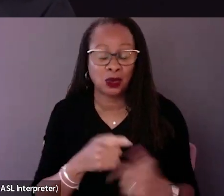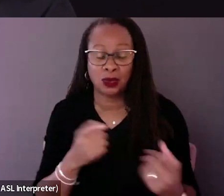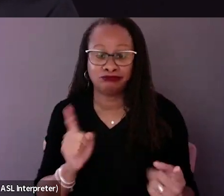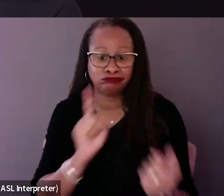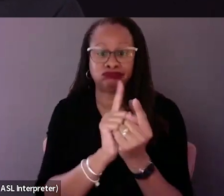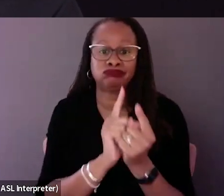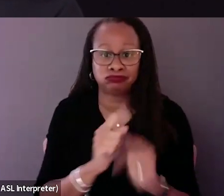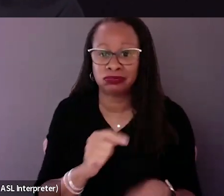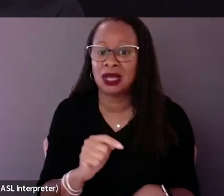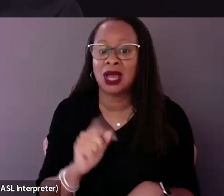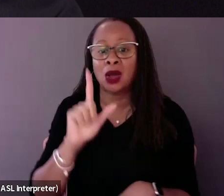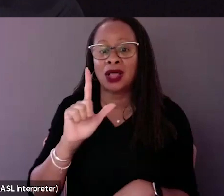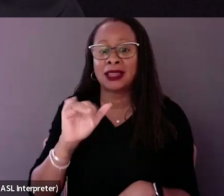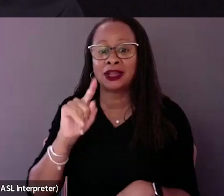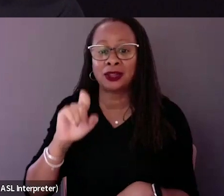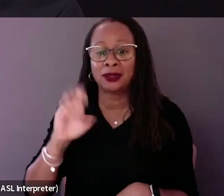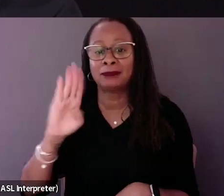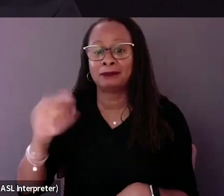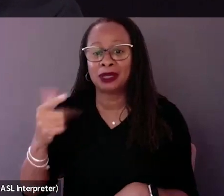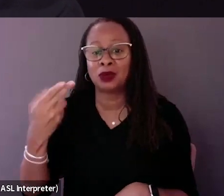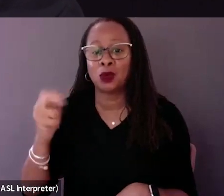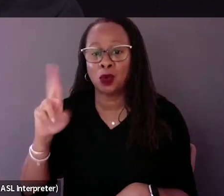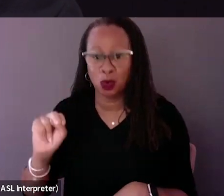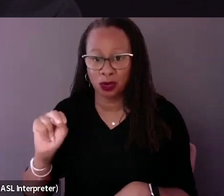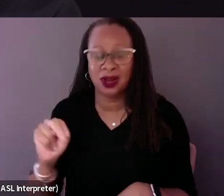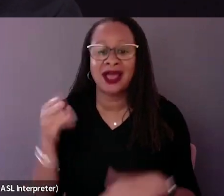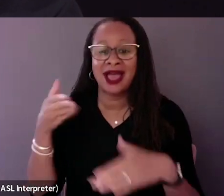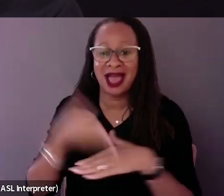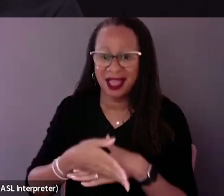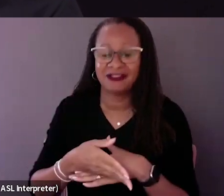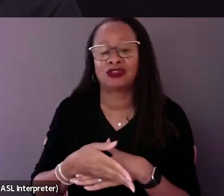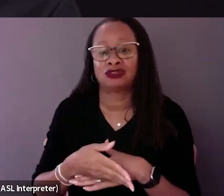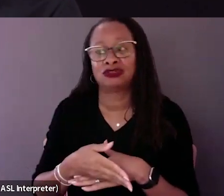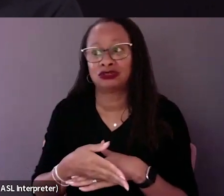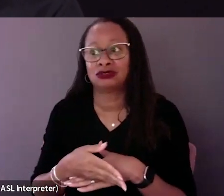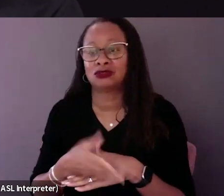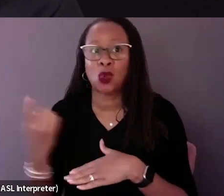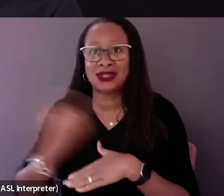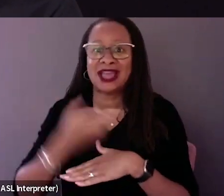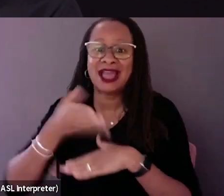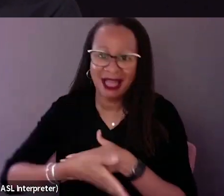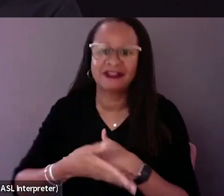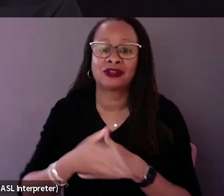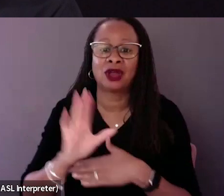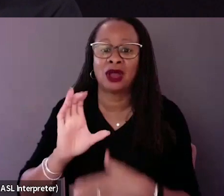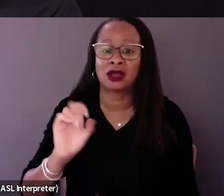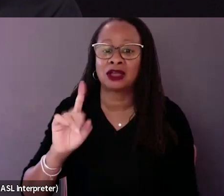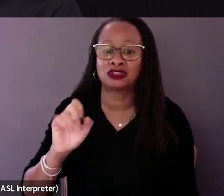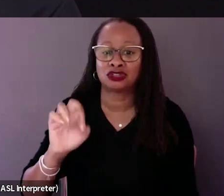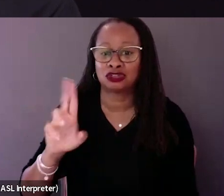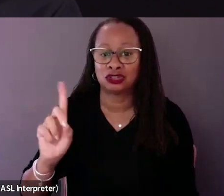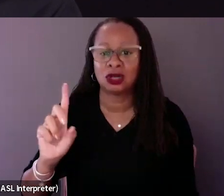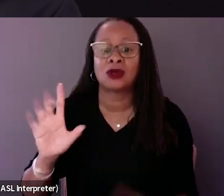Little Bighorn about a day or so after when Custer was wiped out. So two of my grandfathers were on both